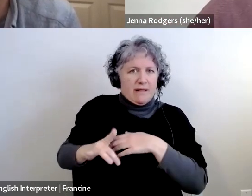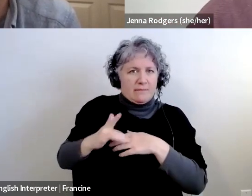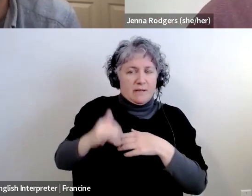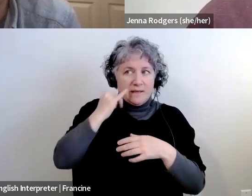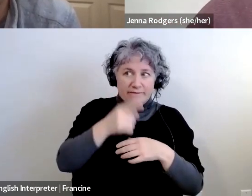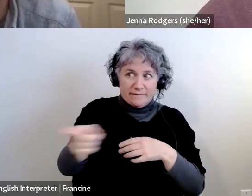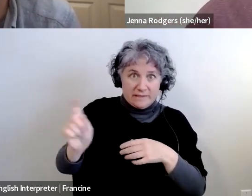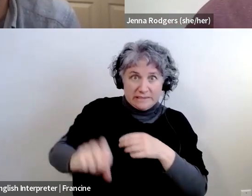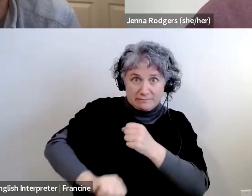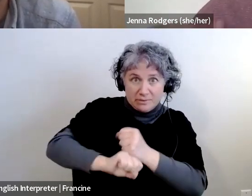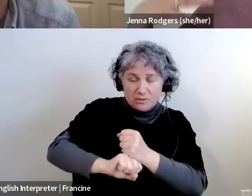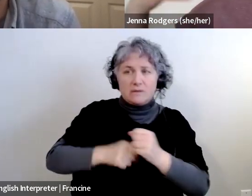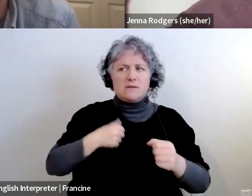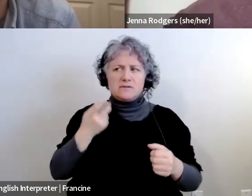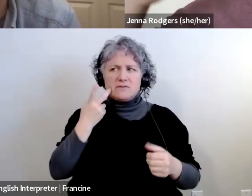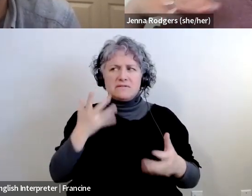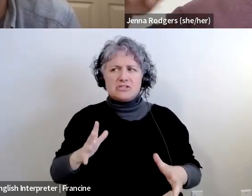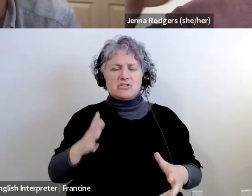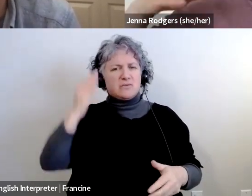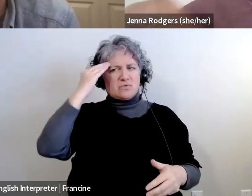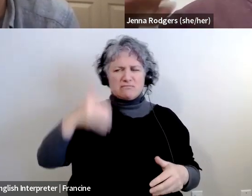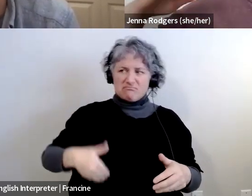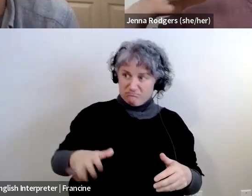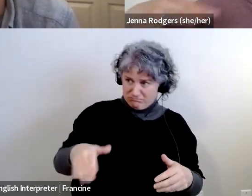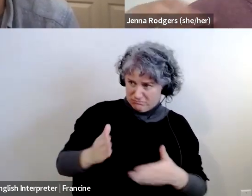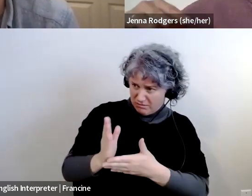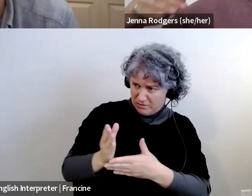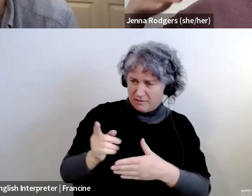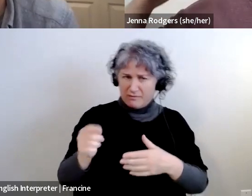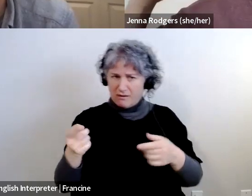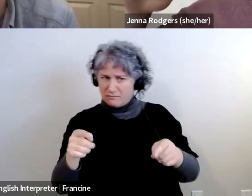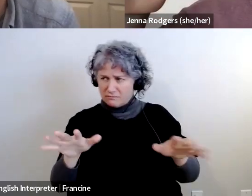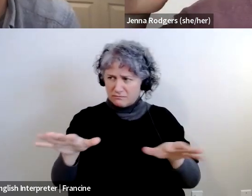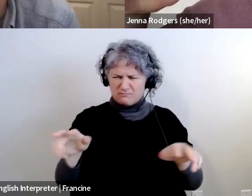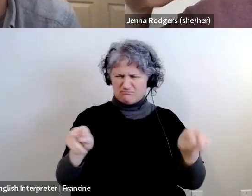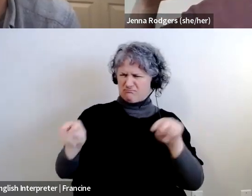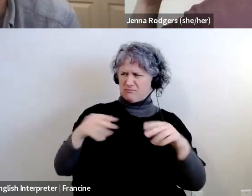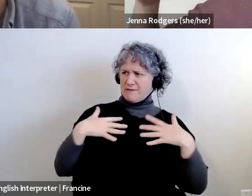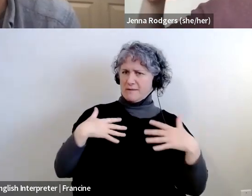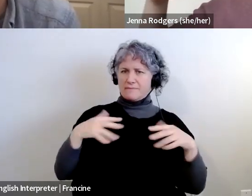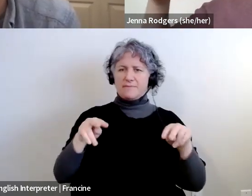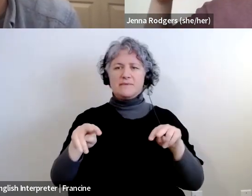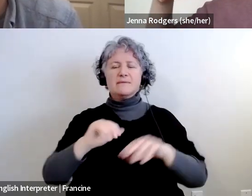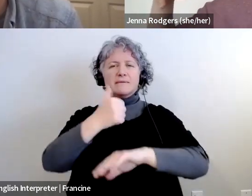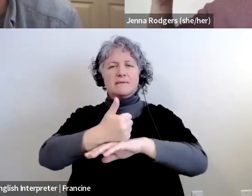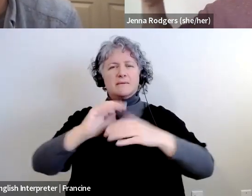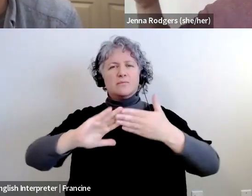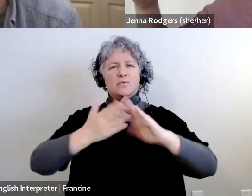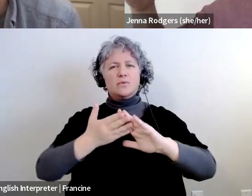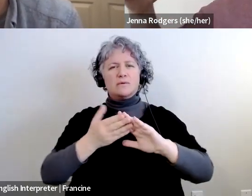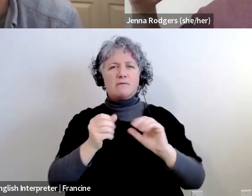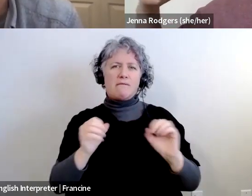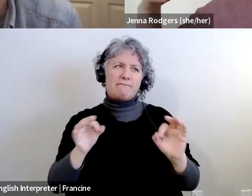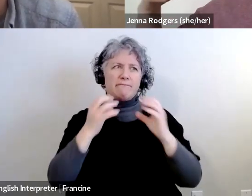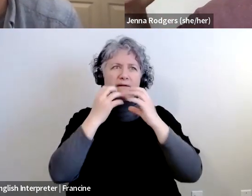needed. So that's also about creating a community of care. Also sets the tone,